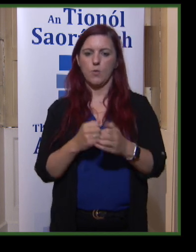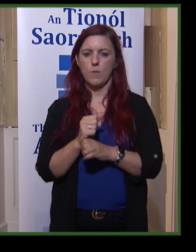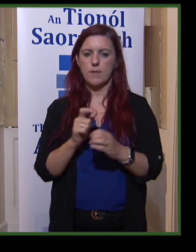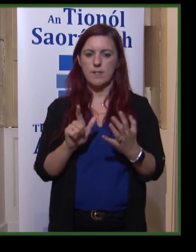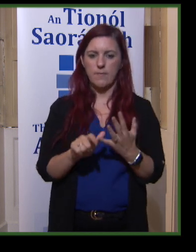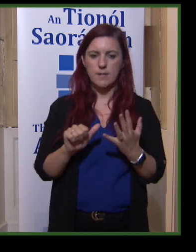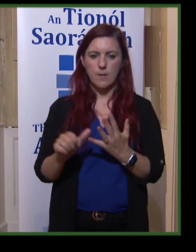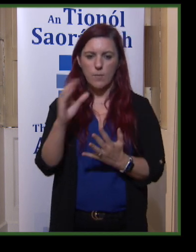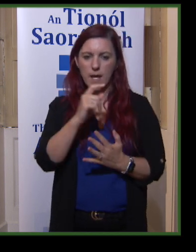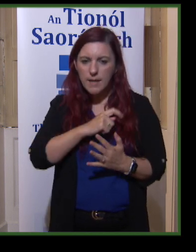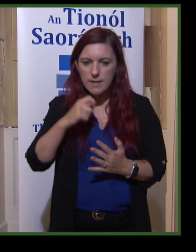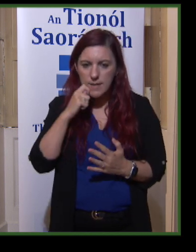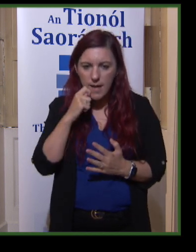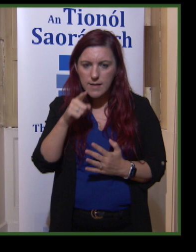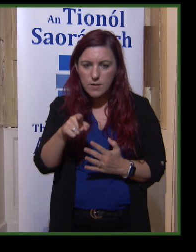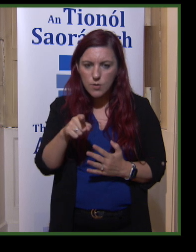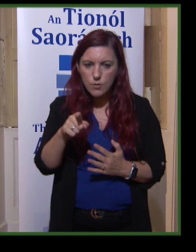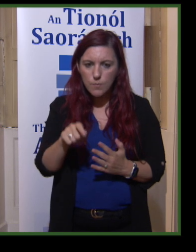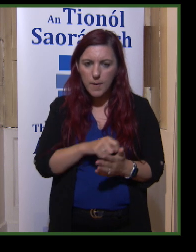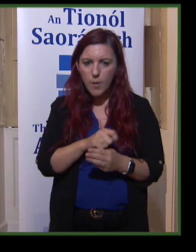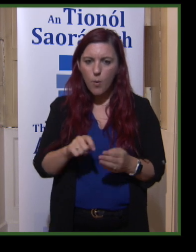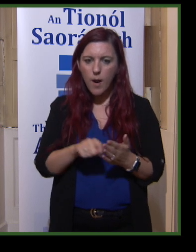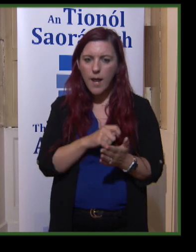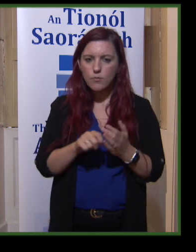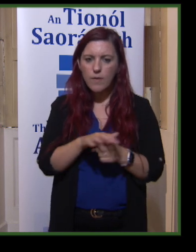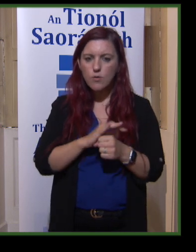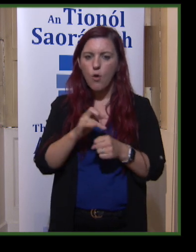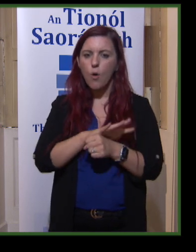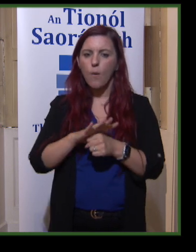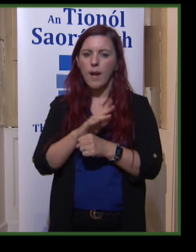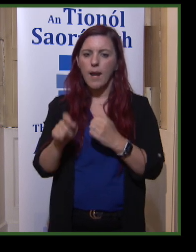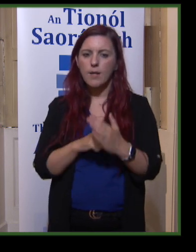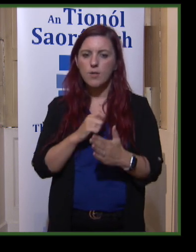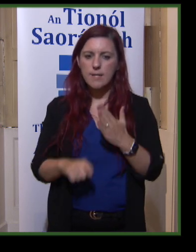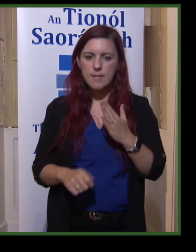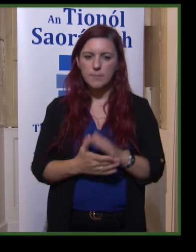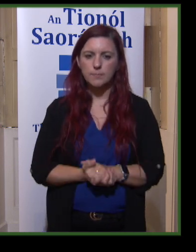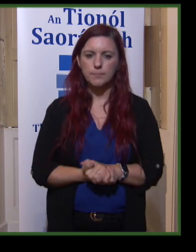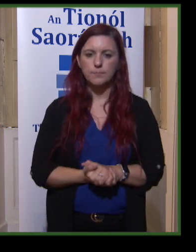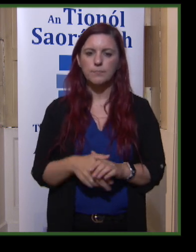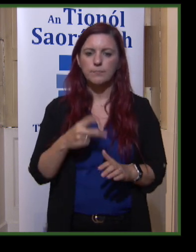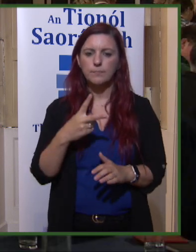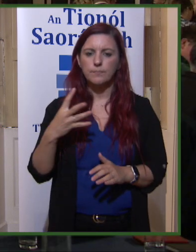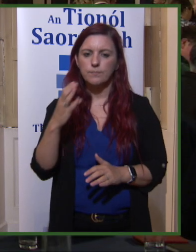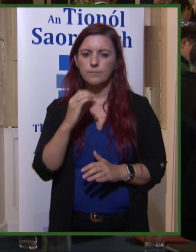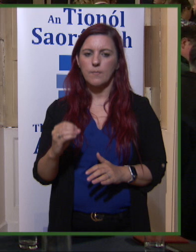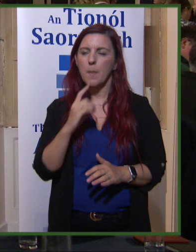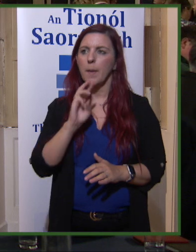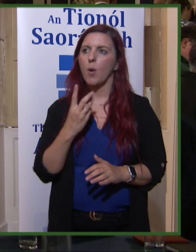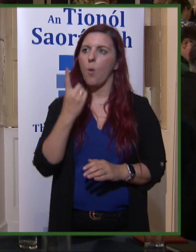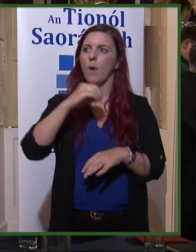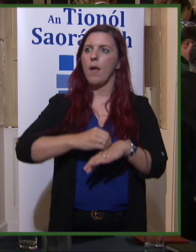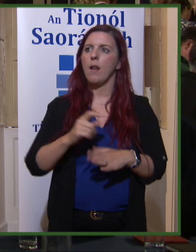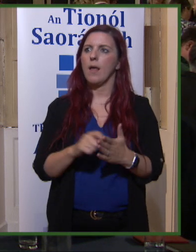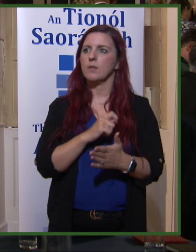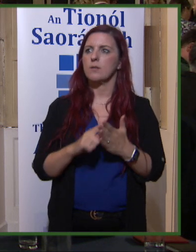said people on the electorate register for local elections in Dublin, and 24% said people on the electorate register for the